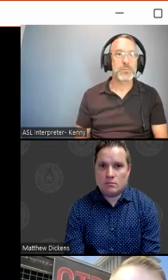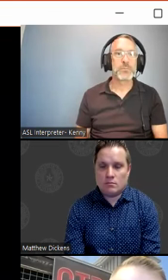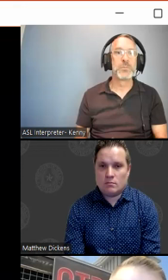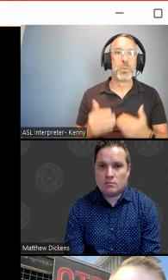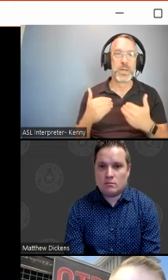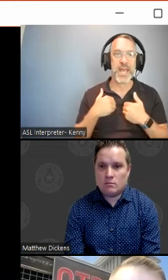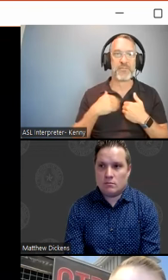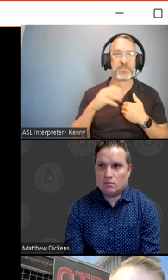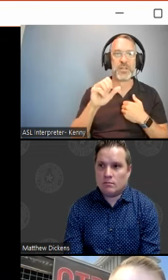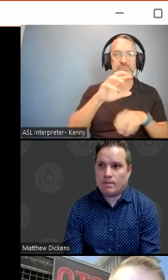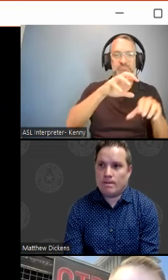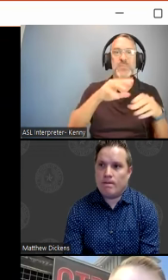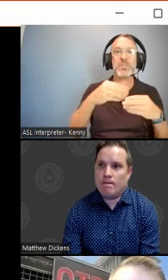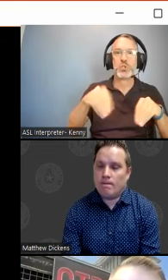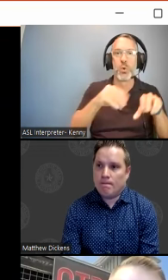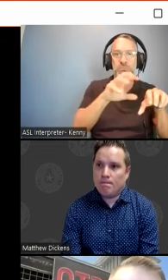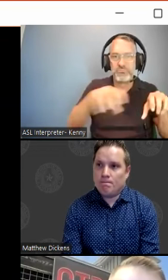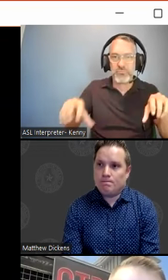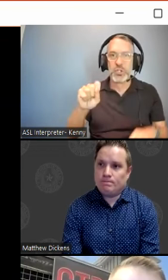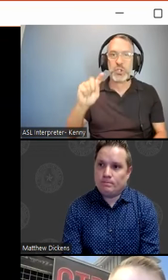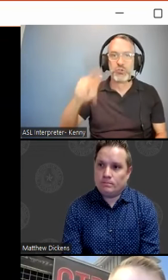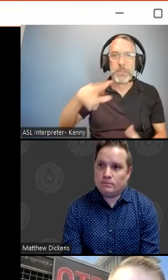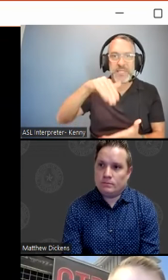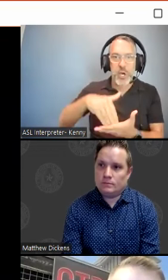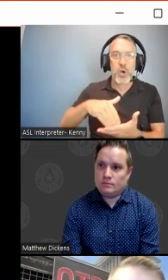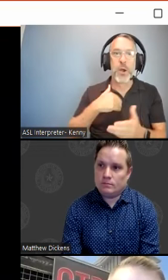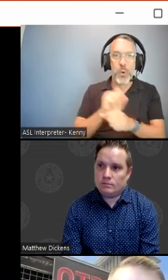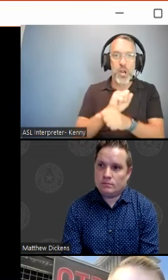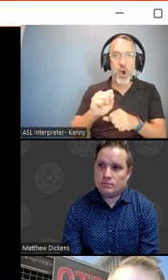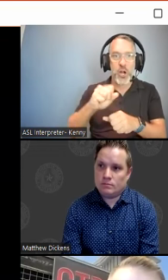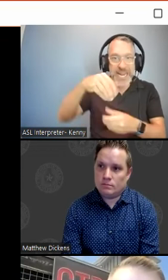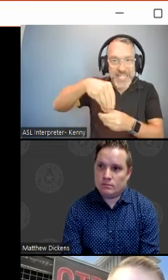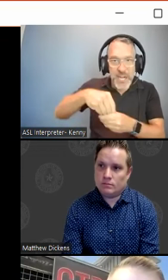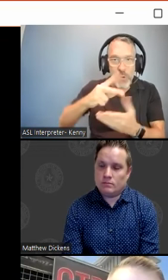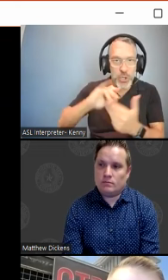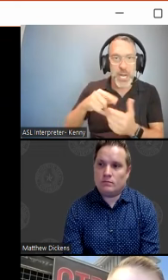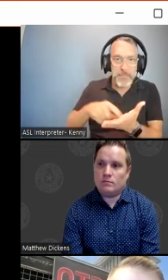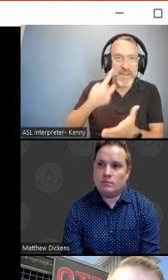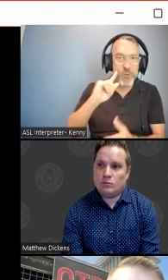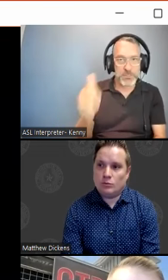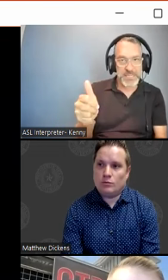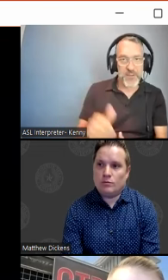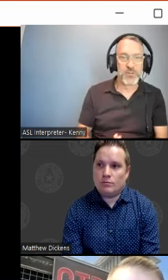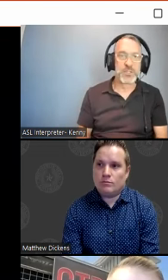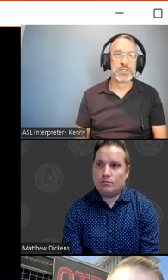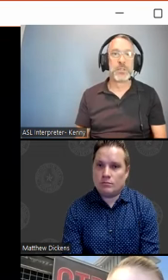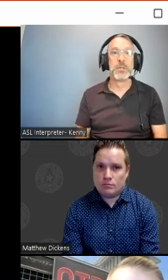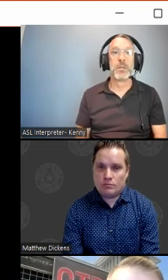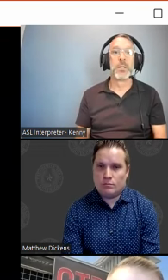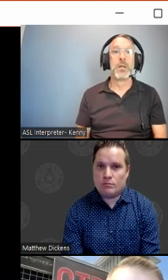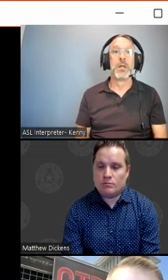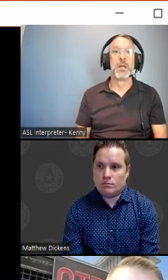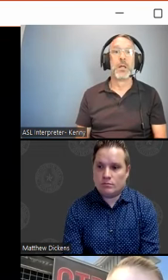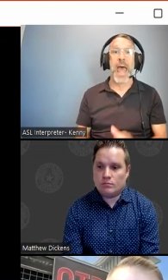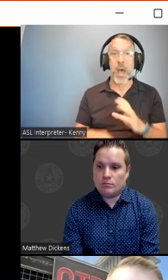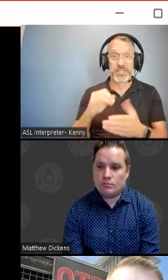strip center here. There, the tenant is working on an interior construction project and paying for it themselves. The path of travel elements